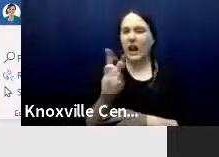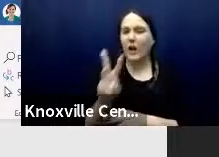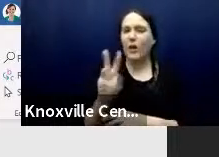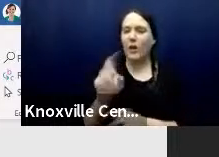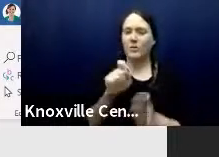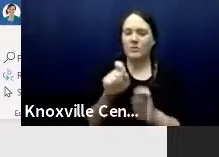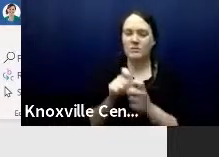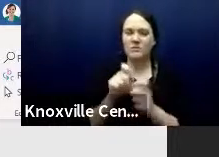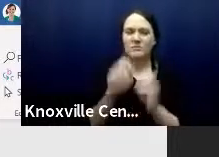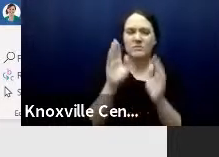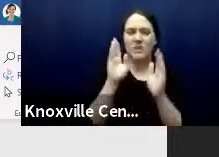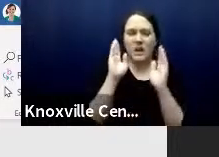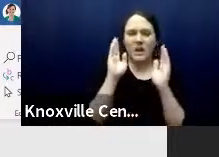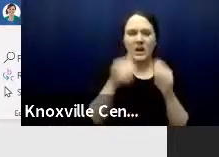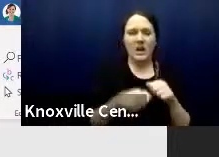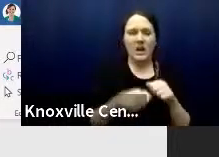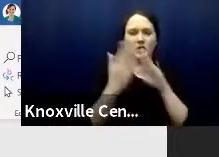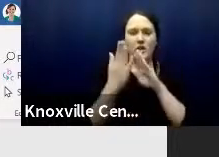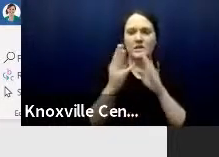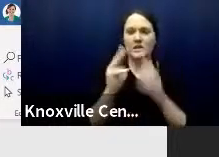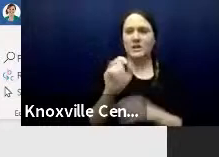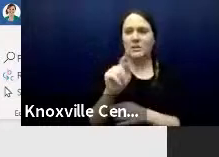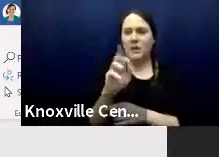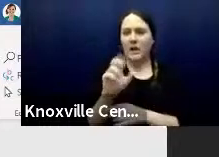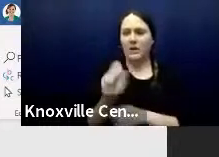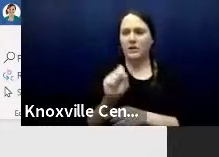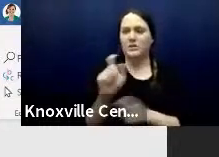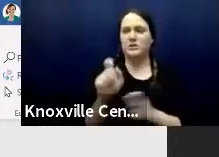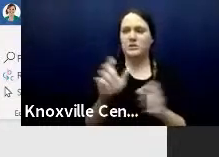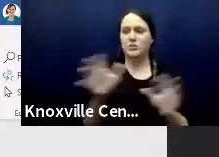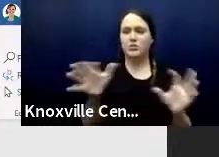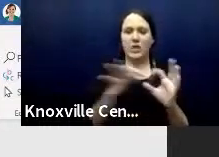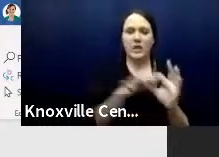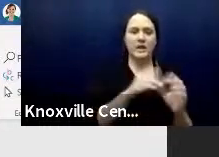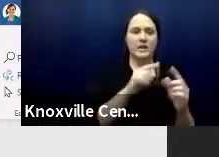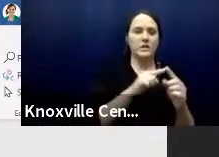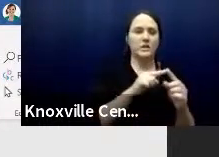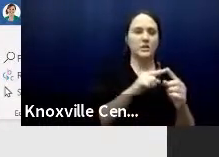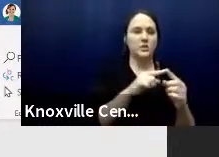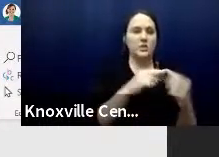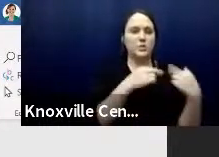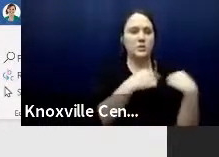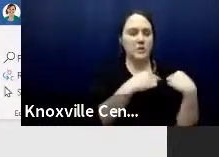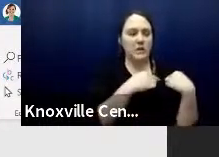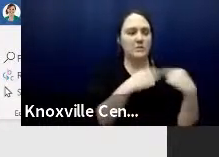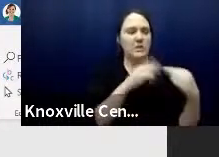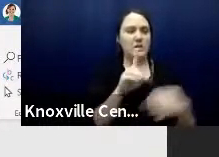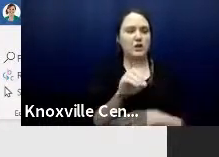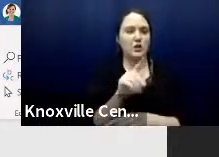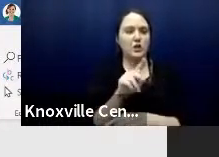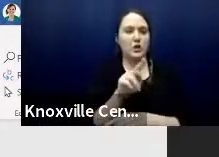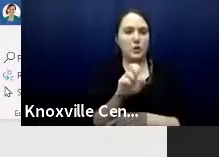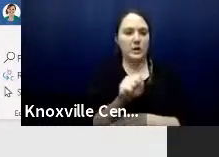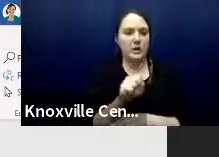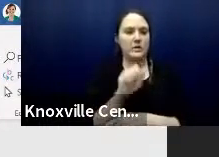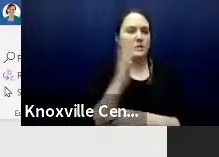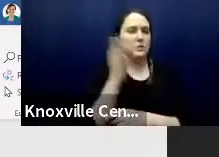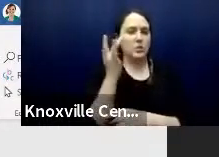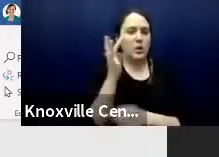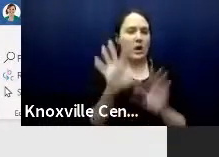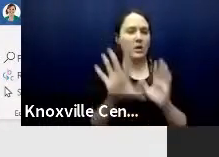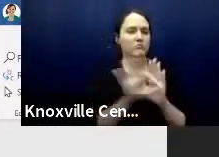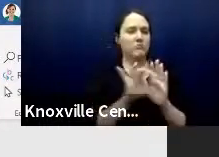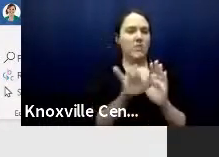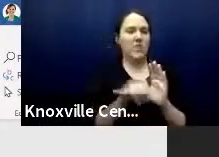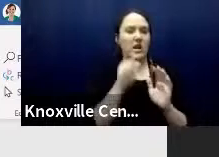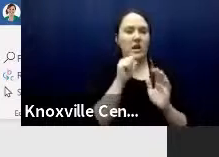addressing matters relevant to our duties and responsibilities. If you could help me understand why that was chosen and not